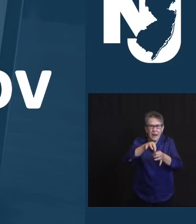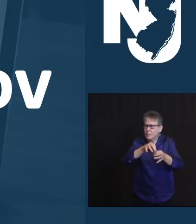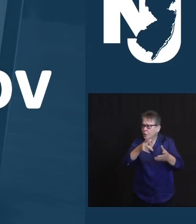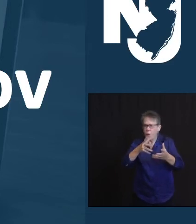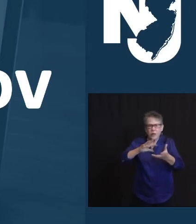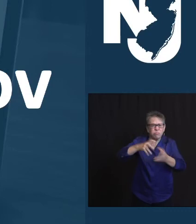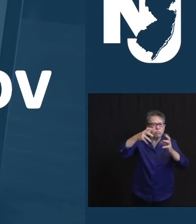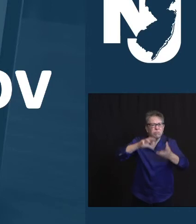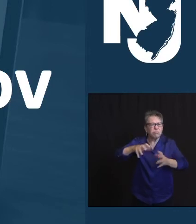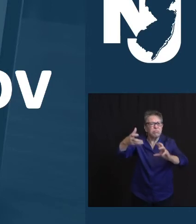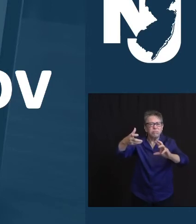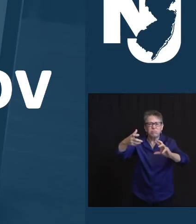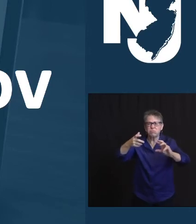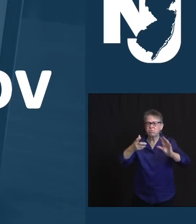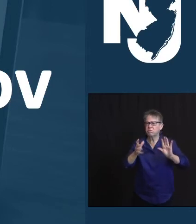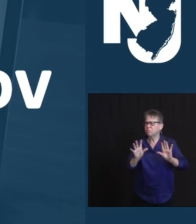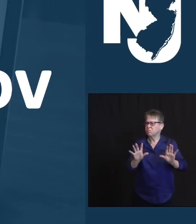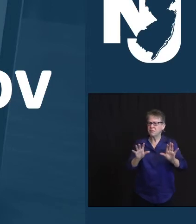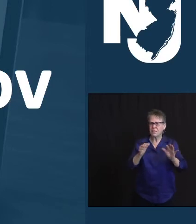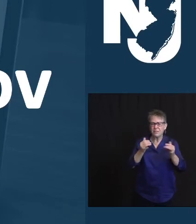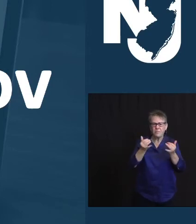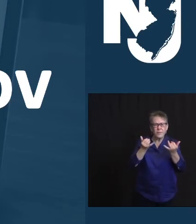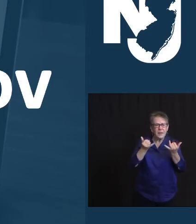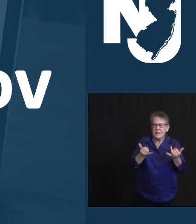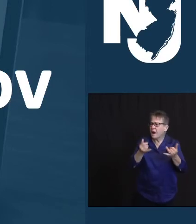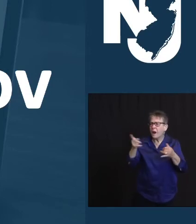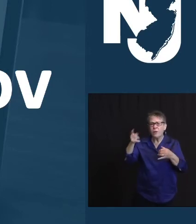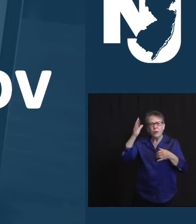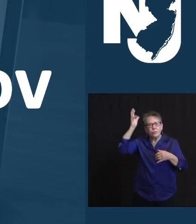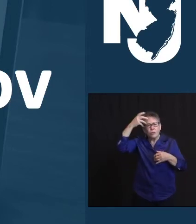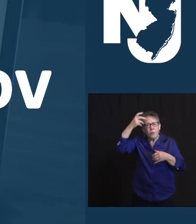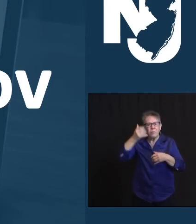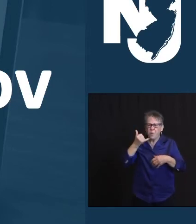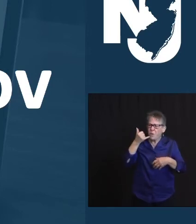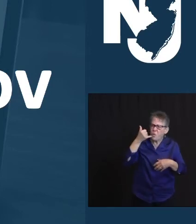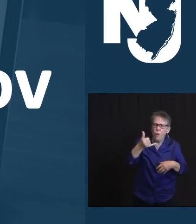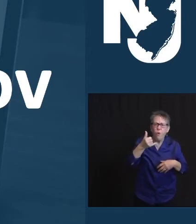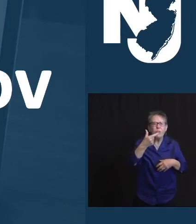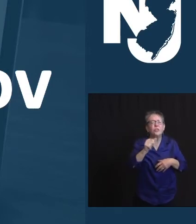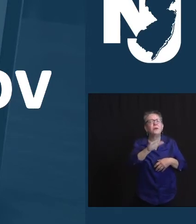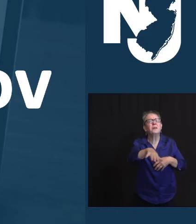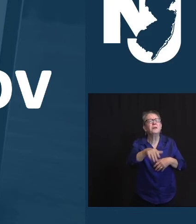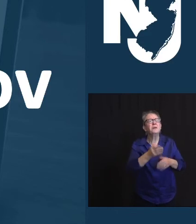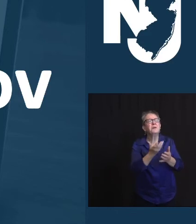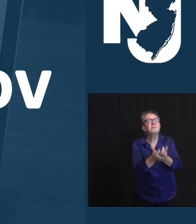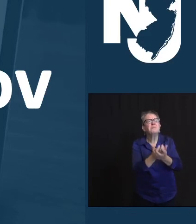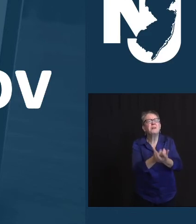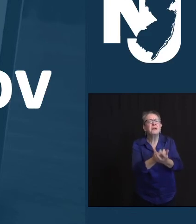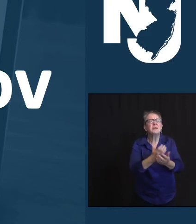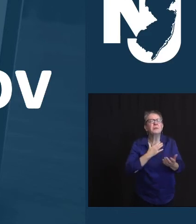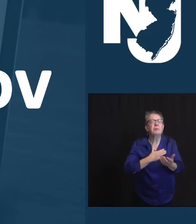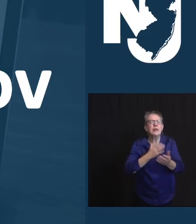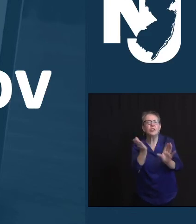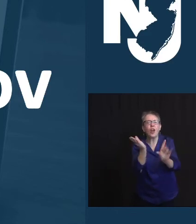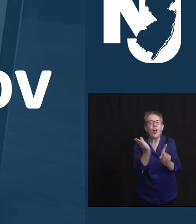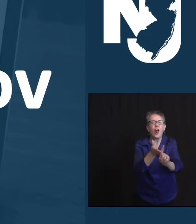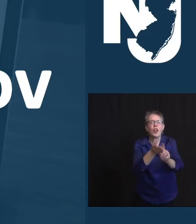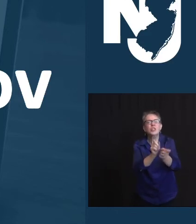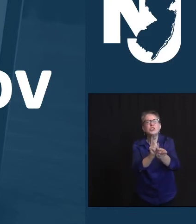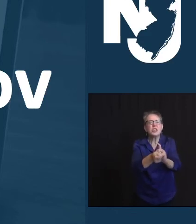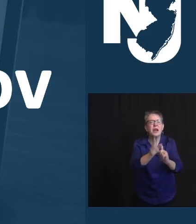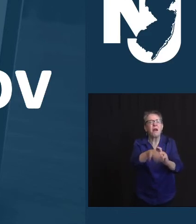working the phones to subvert American democracy for his personal benefit. Let that sink in for a minute. Congress